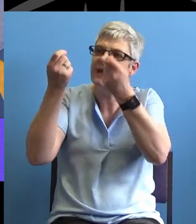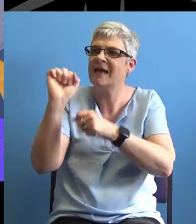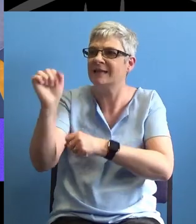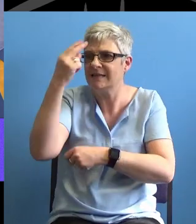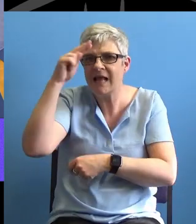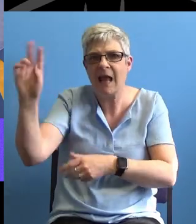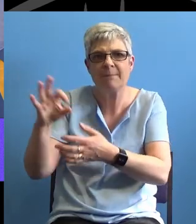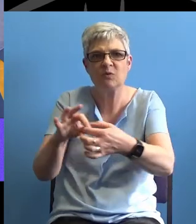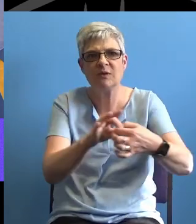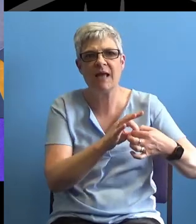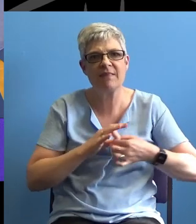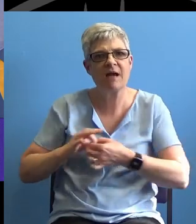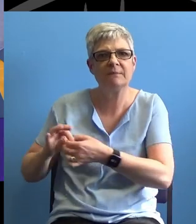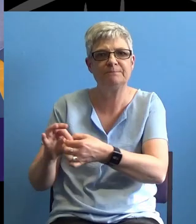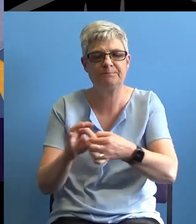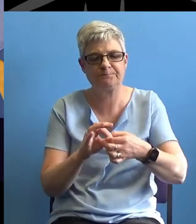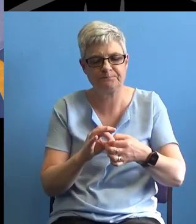together.